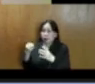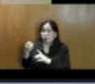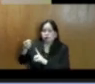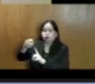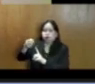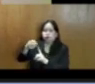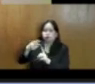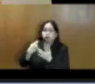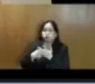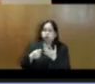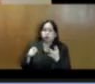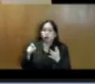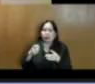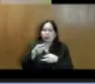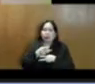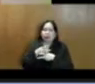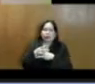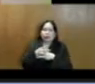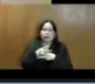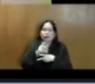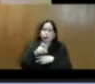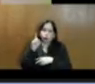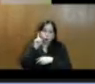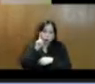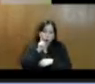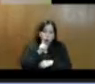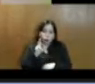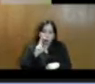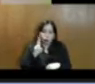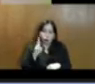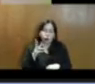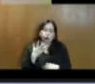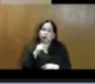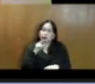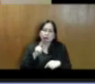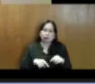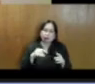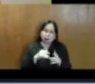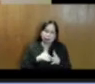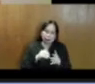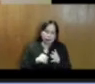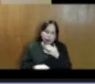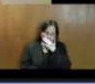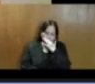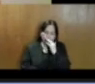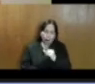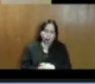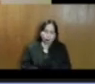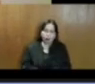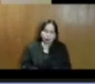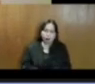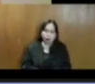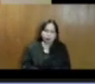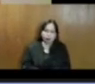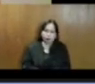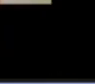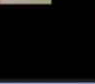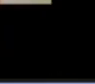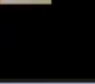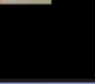tools, we need to be very, very efficient in the use of these tools as well. So that's quite an oxymoron. I think that was mentioned earlier during